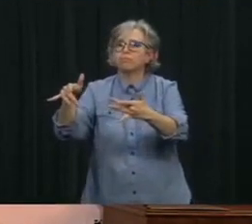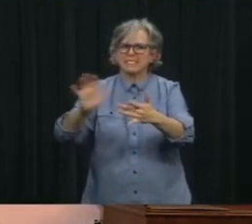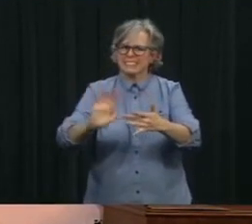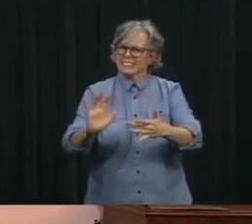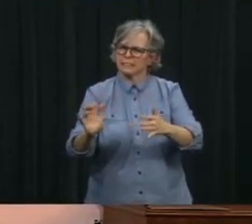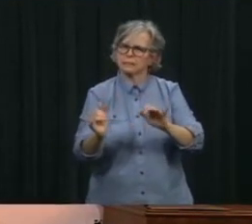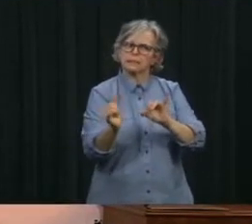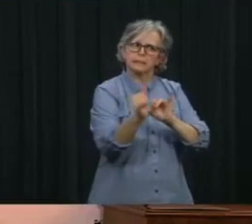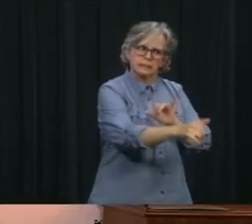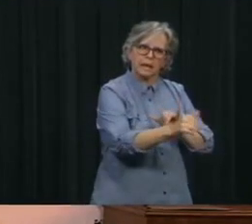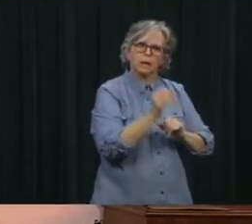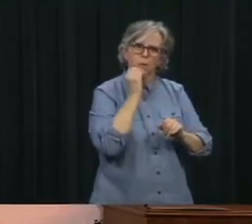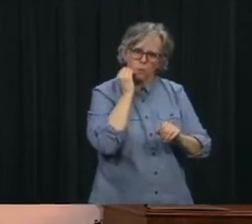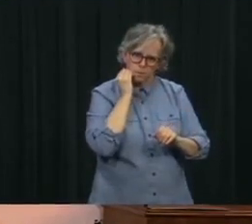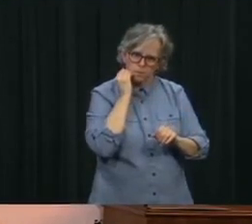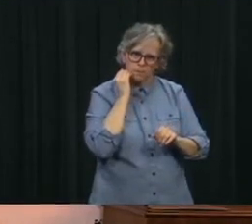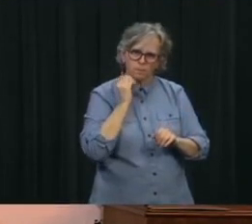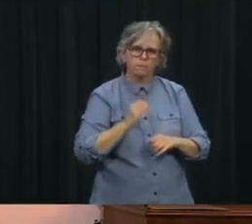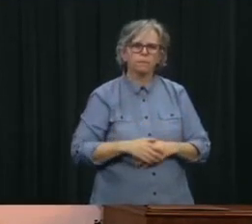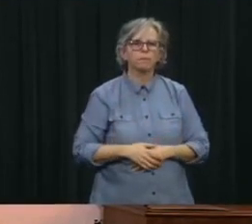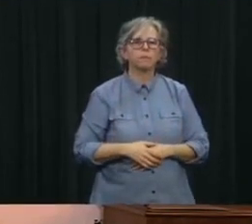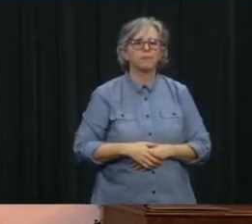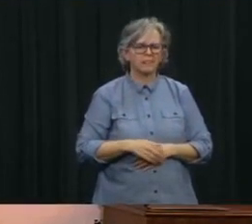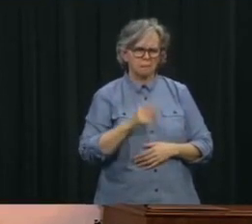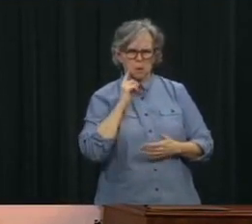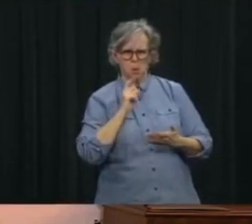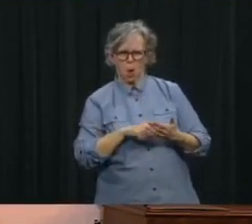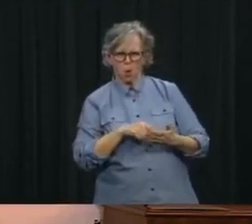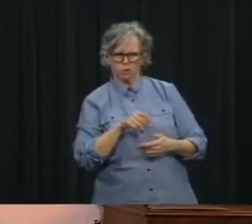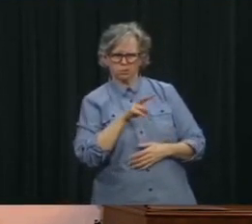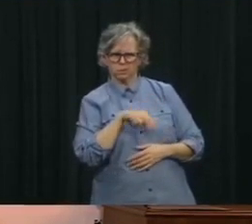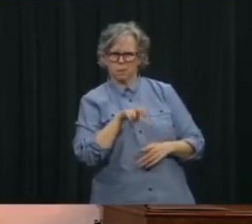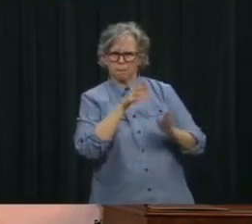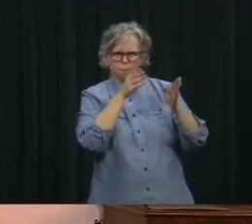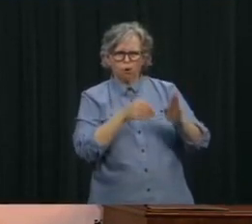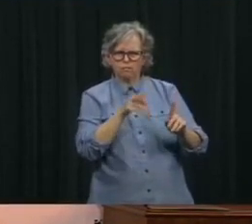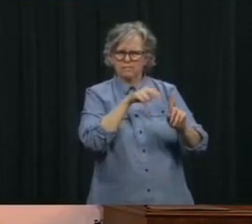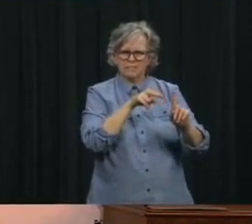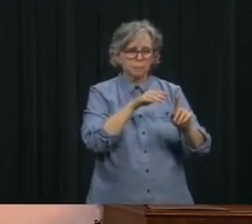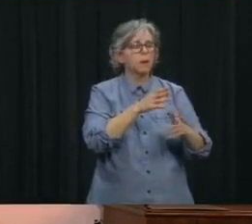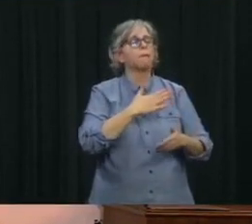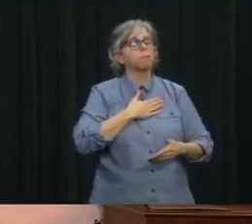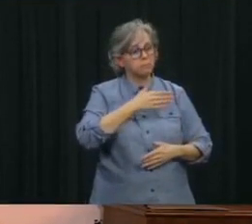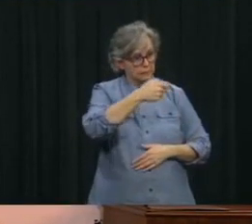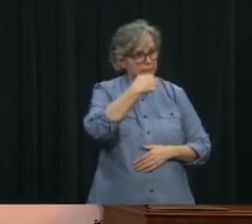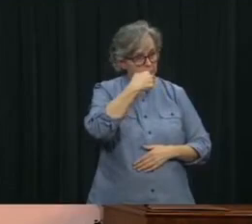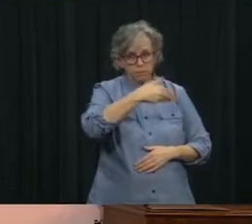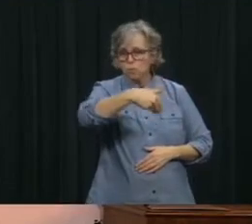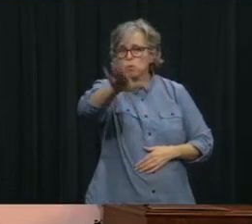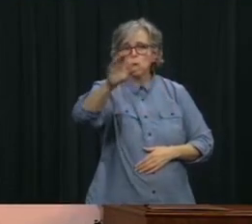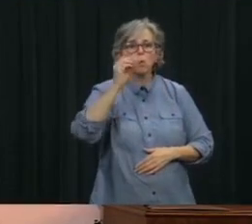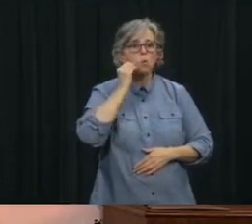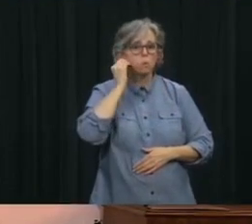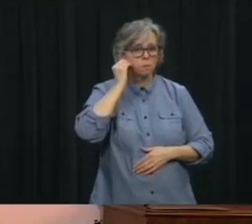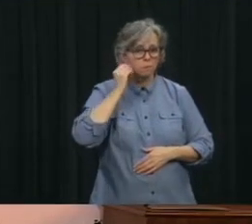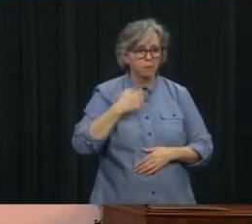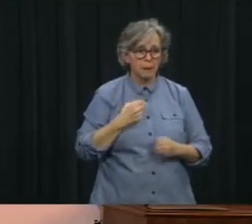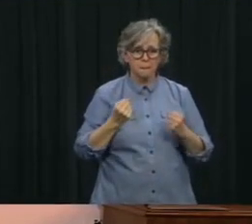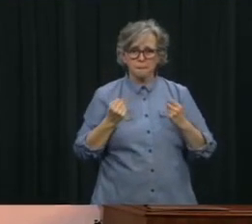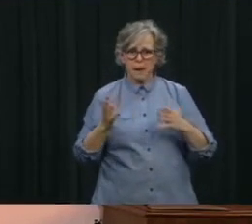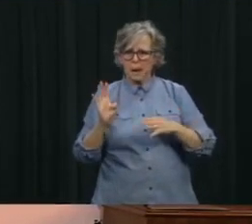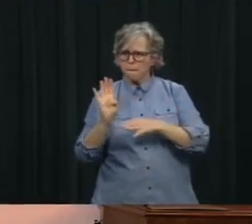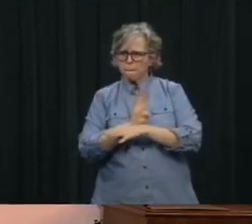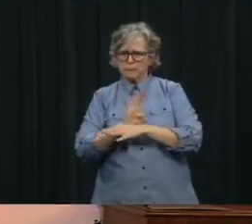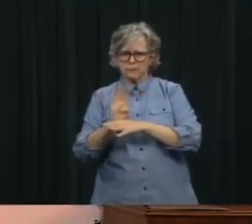If anyone is exhibiting any symptoms, they immediately send them home. Many businesses have gone to A and B shifts so that they